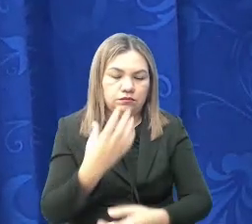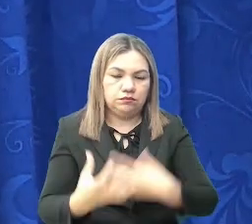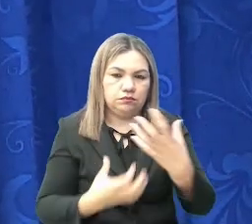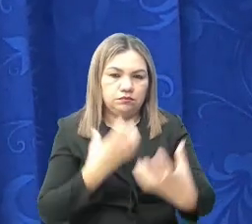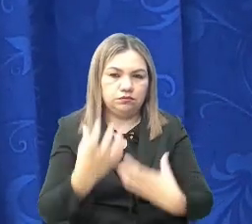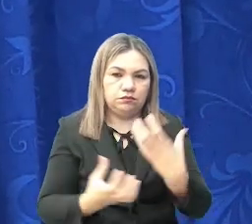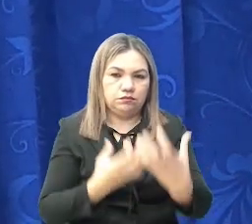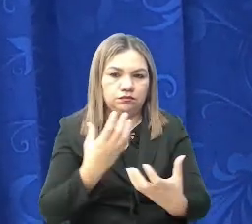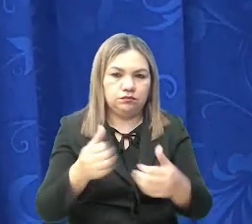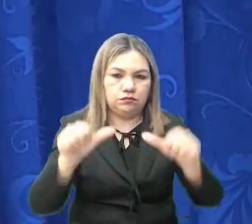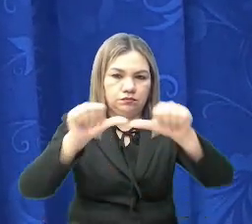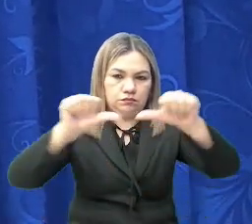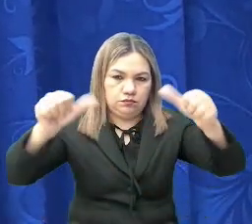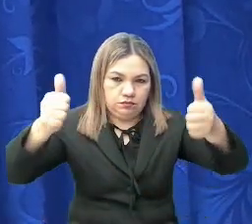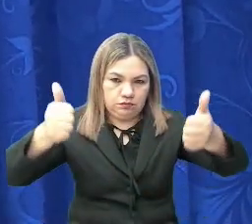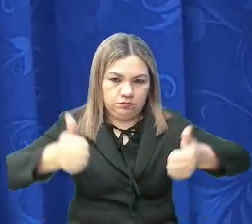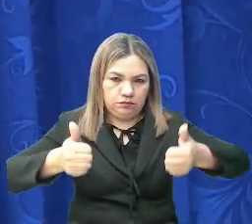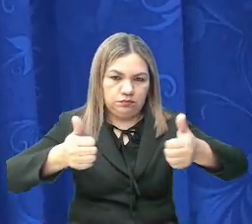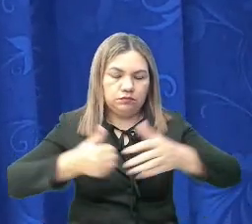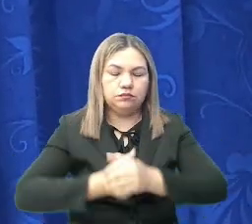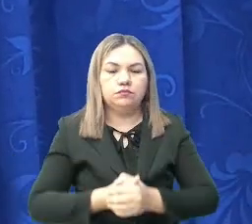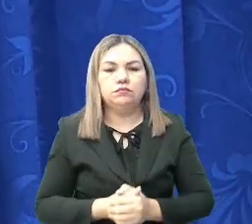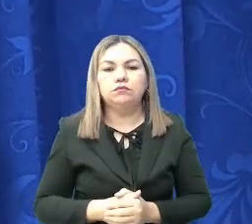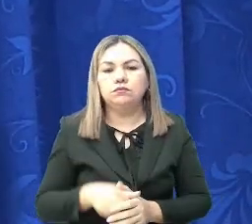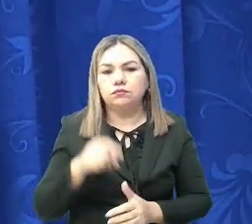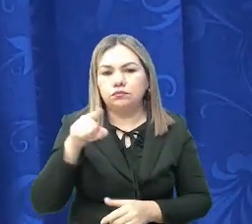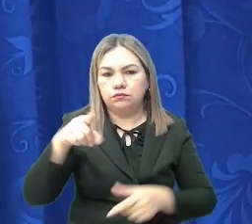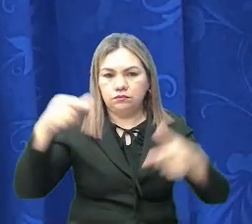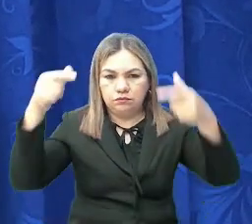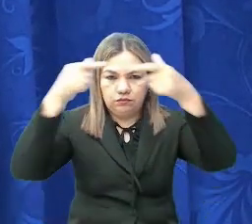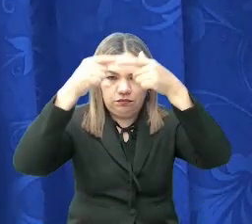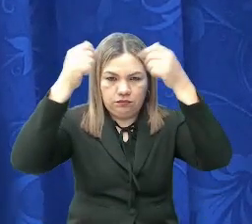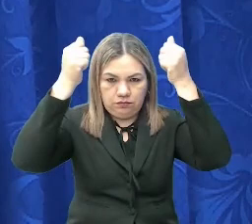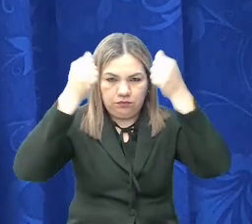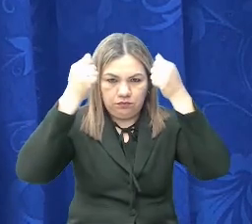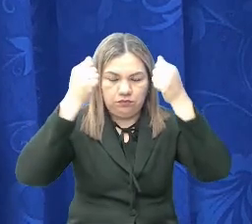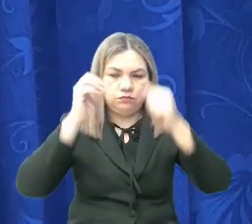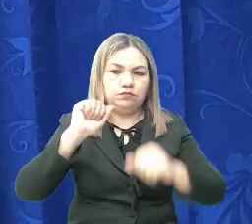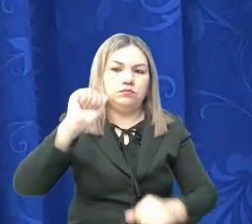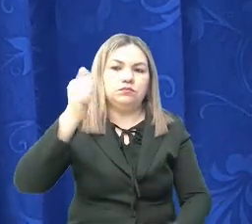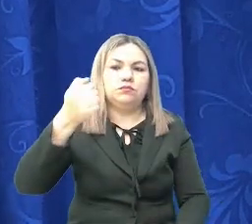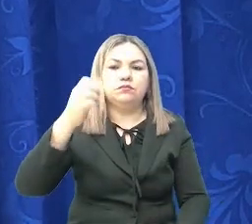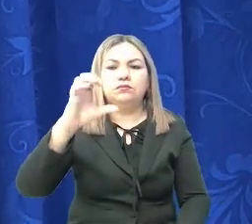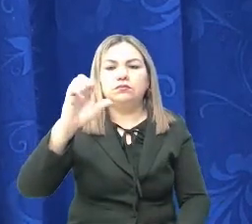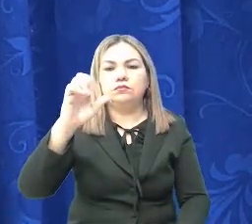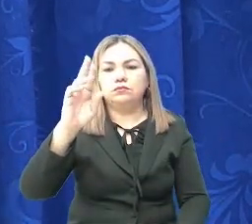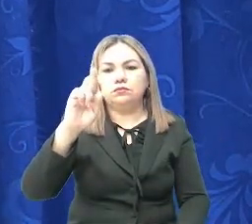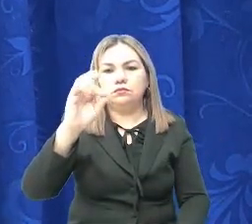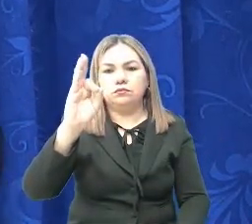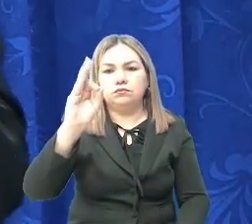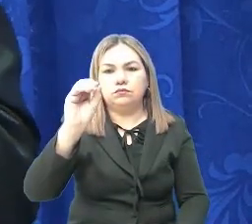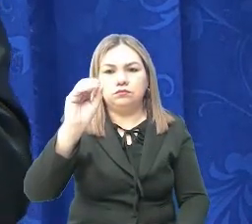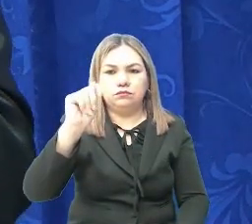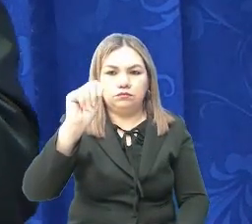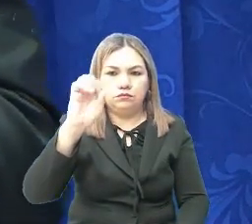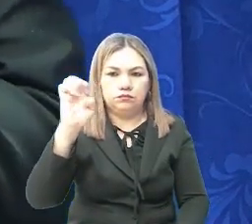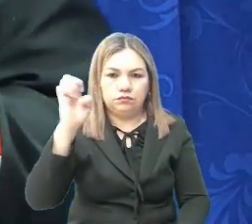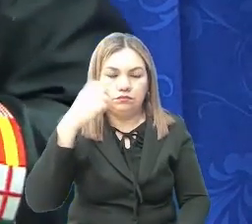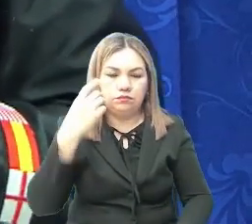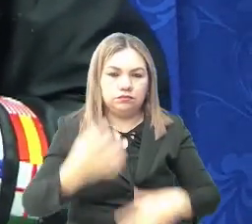lighten the fire at the altar. You're a priest. You're king and a priest. You're